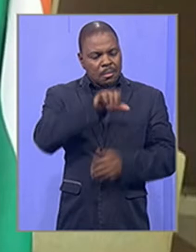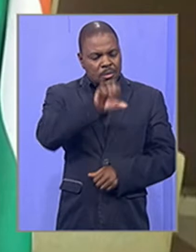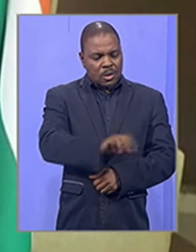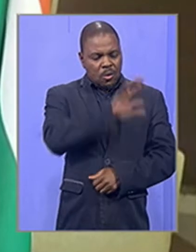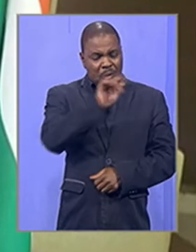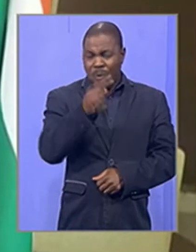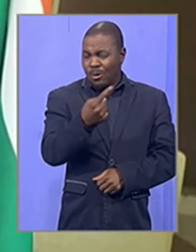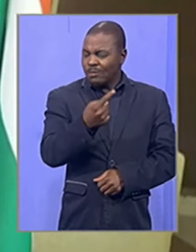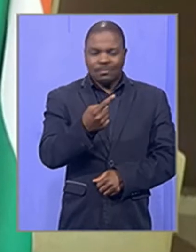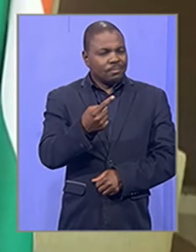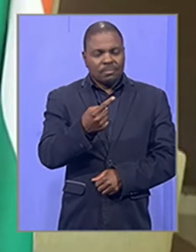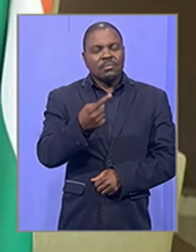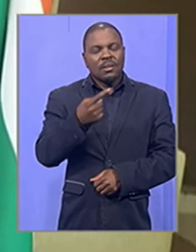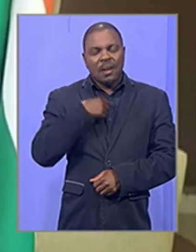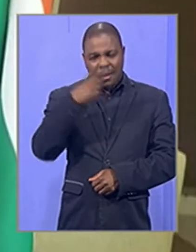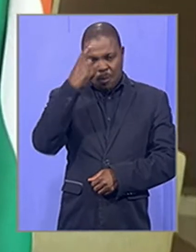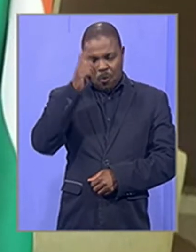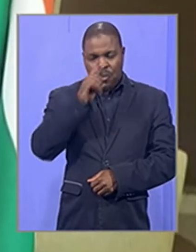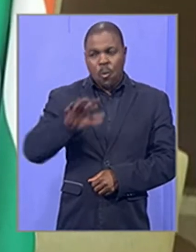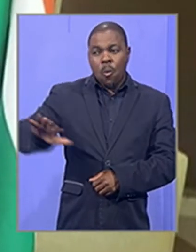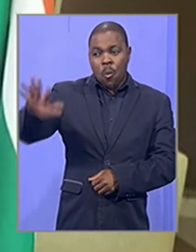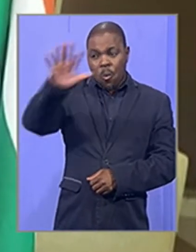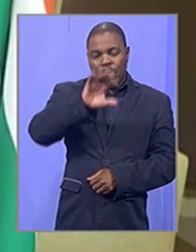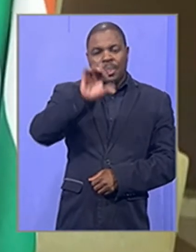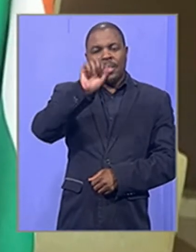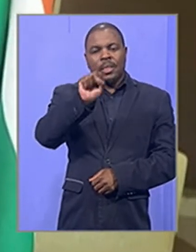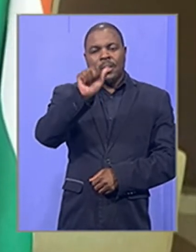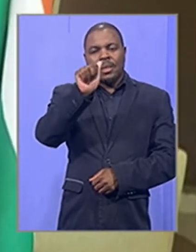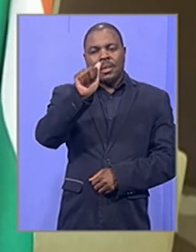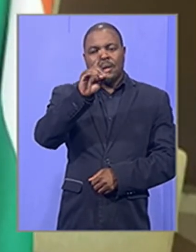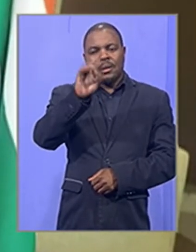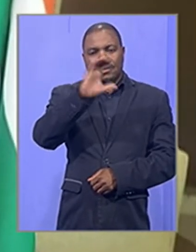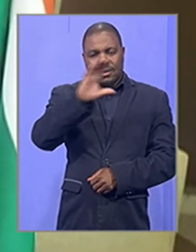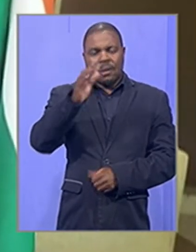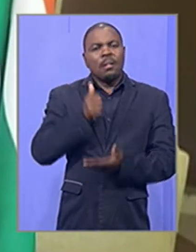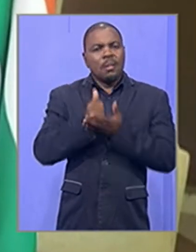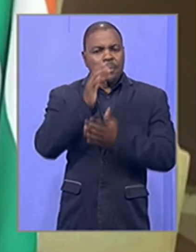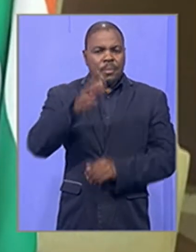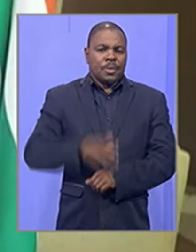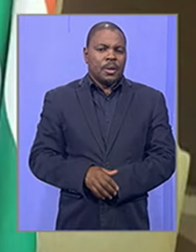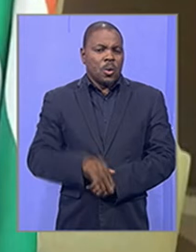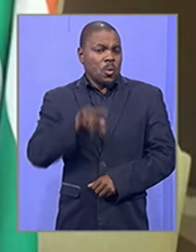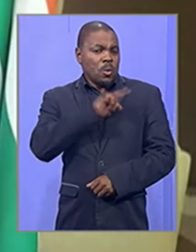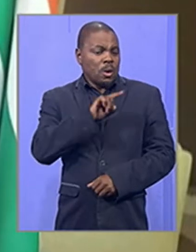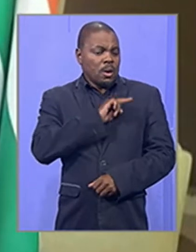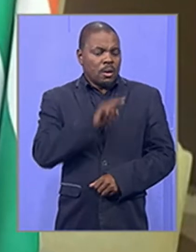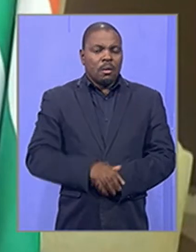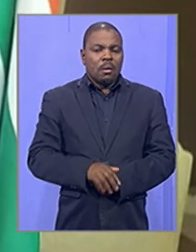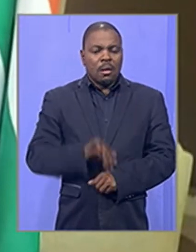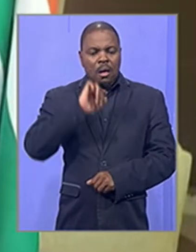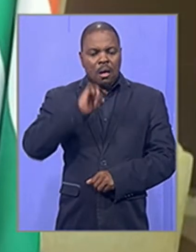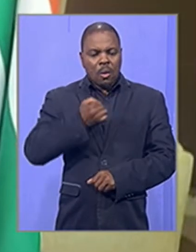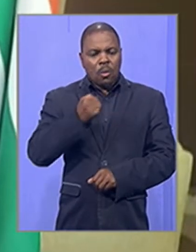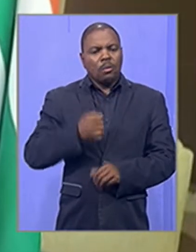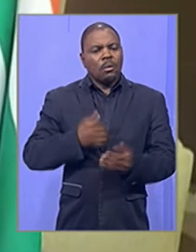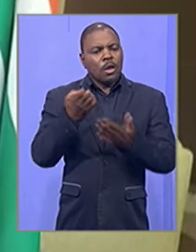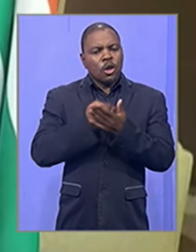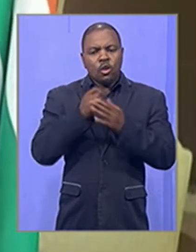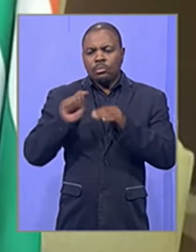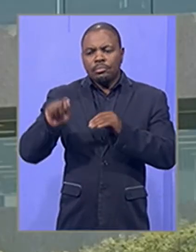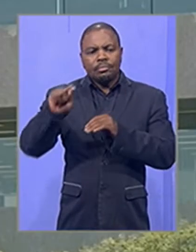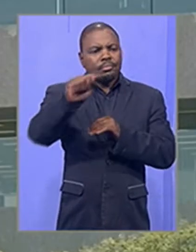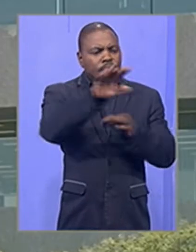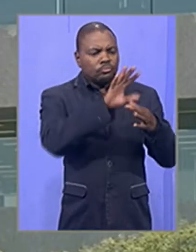Africa, but I argue the entire SADC region, if you consider how interconnected our economies